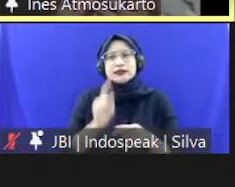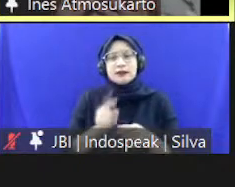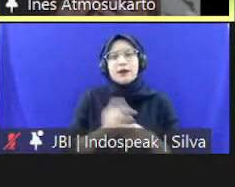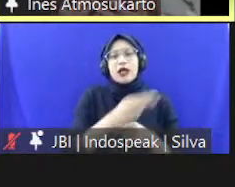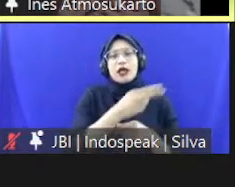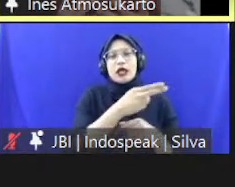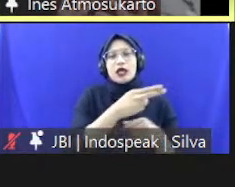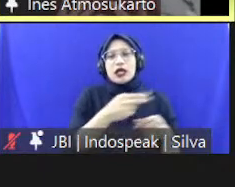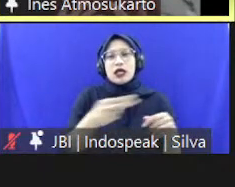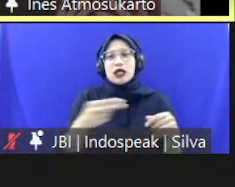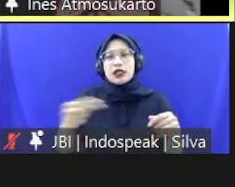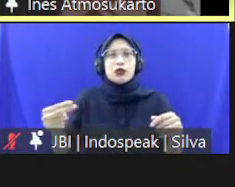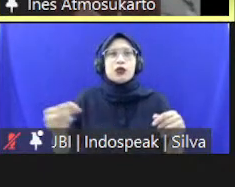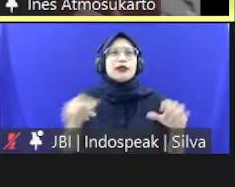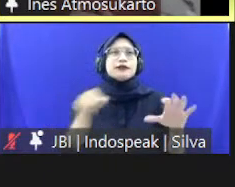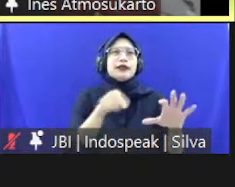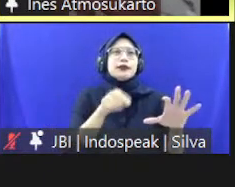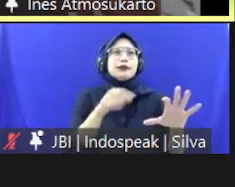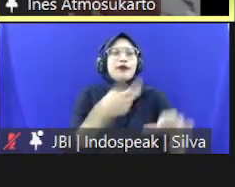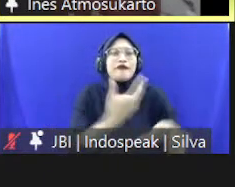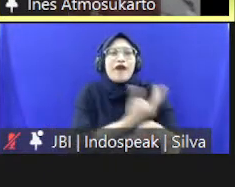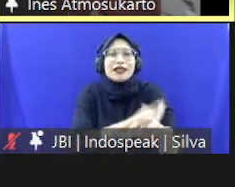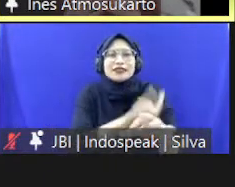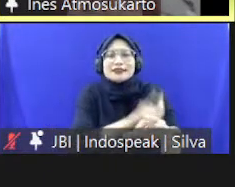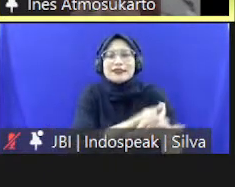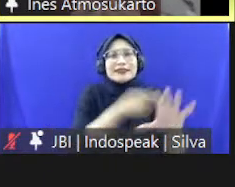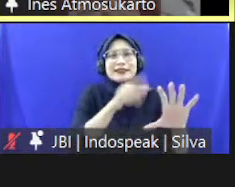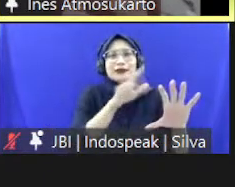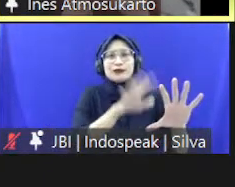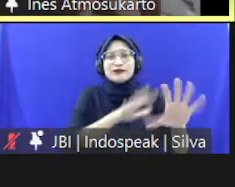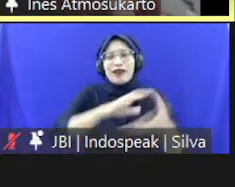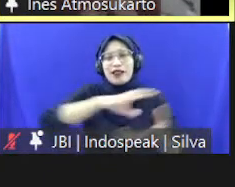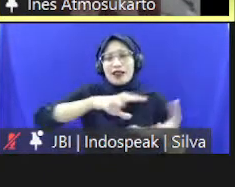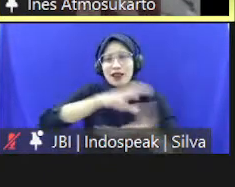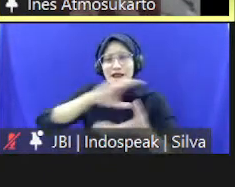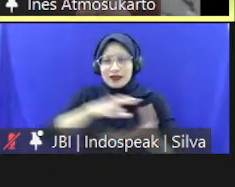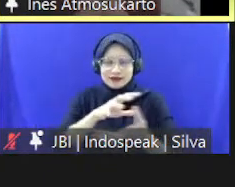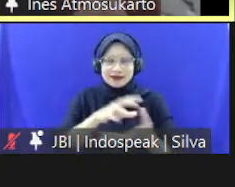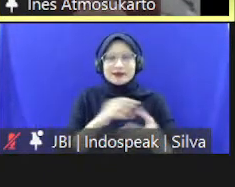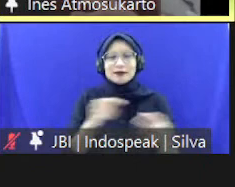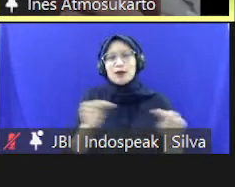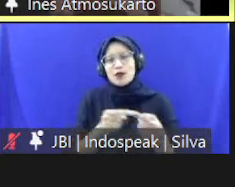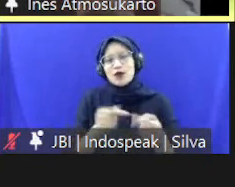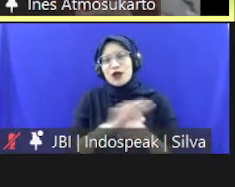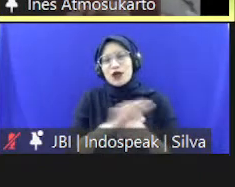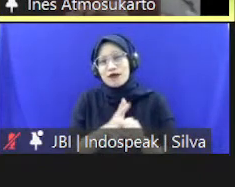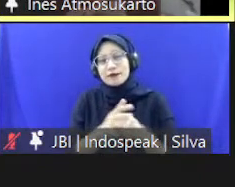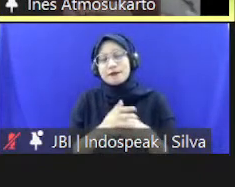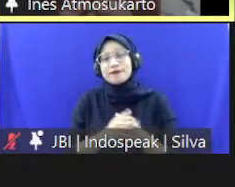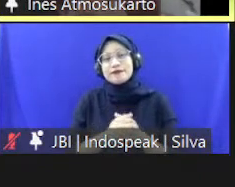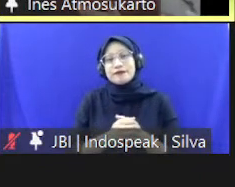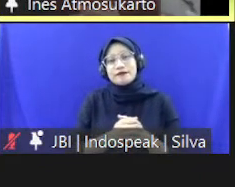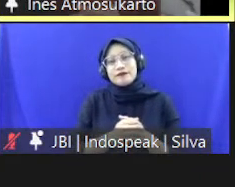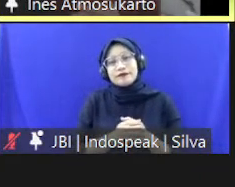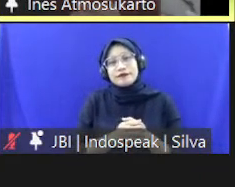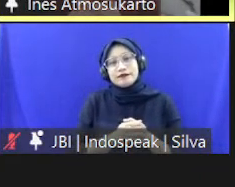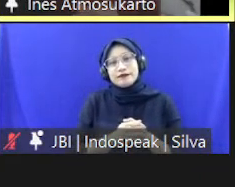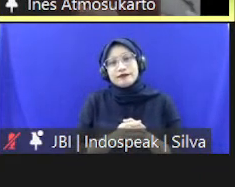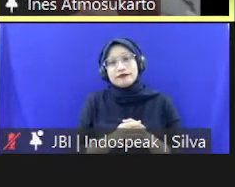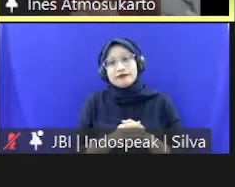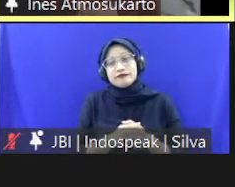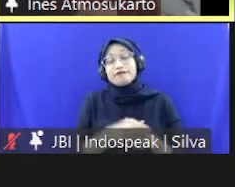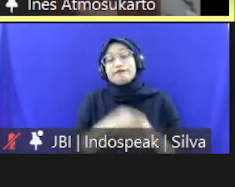vaccine landscape when it comes to COVID. It's administering, at least 6